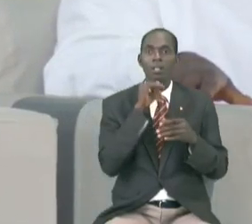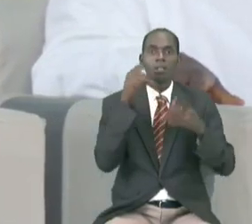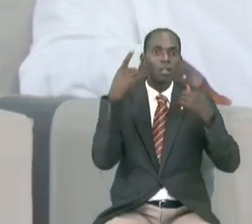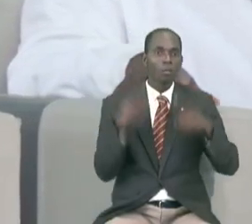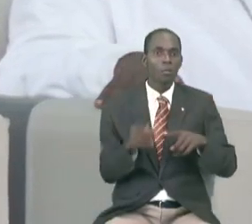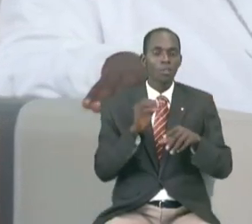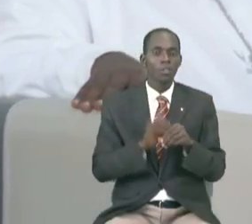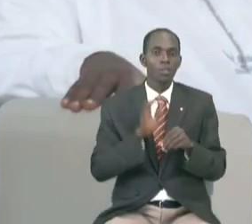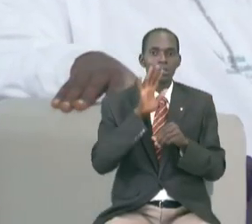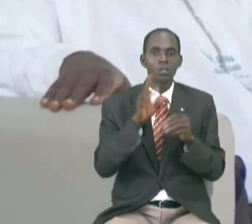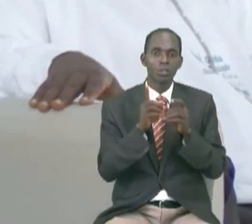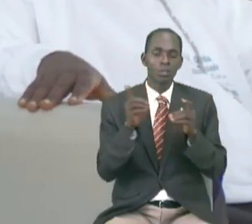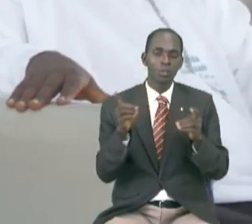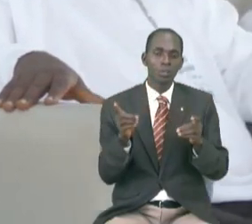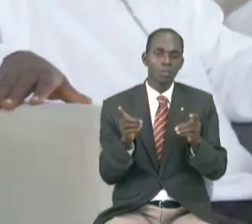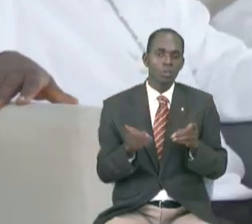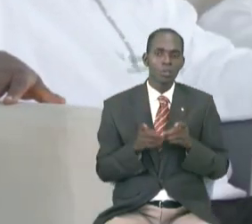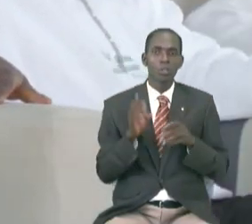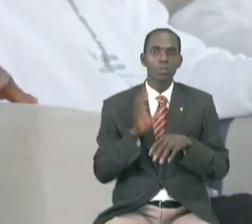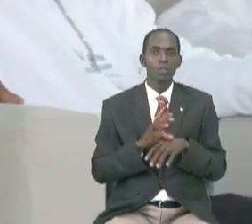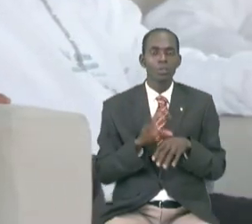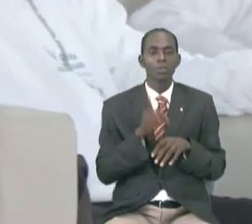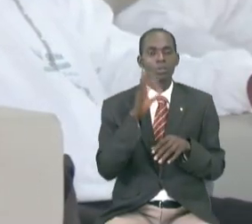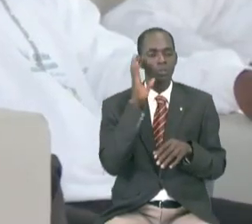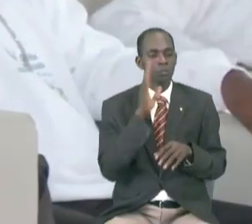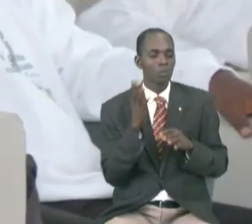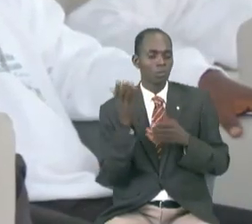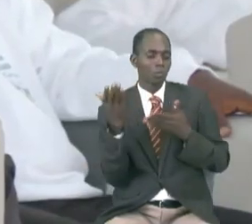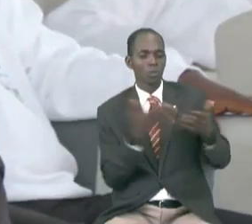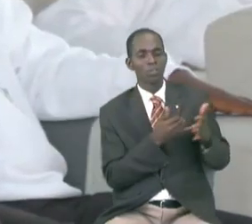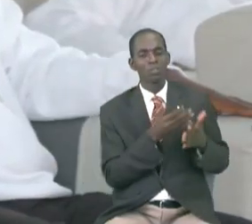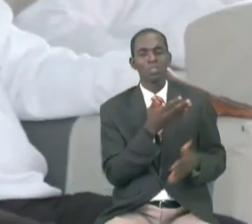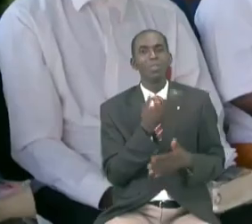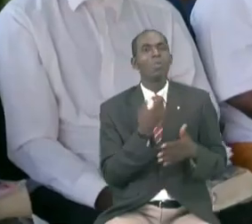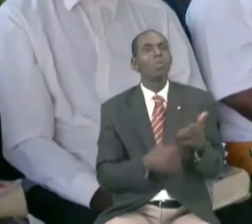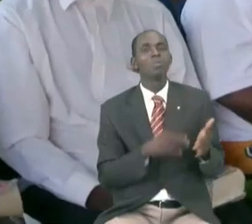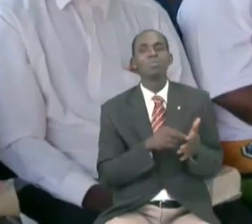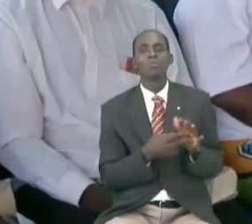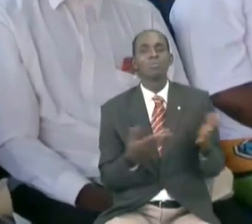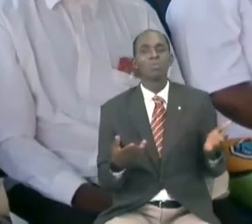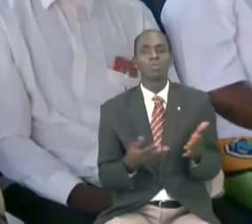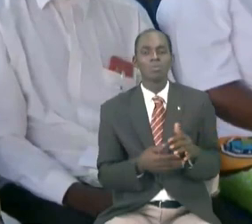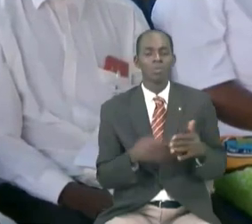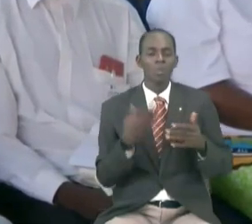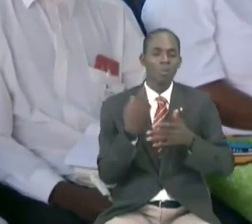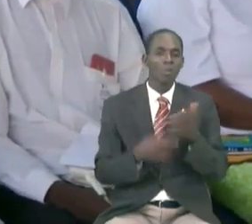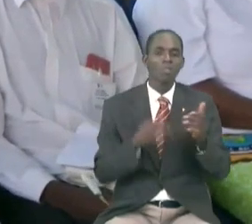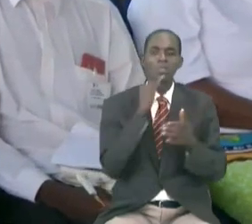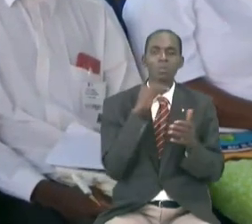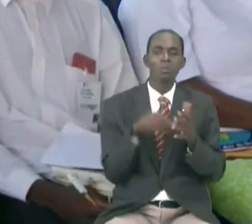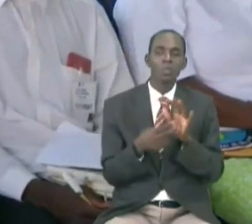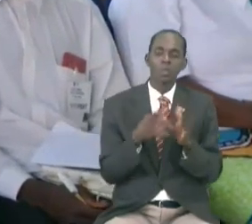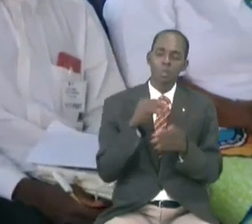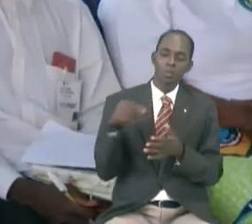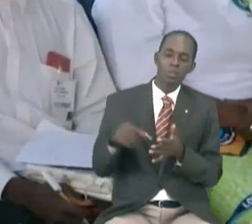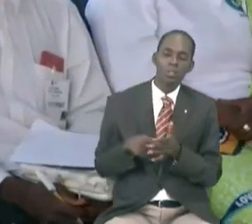all that? But this, but this. And you're trying to punch your holes in that revival because it's not happening through you. It's